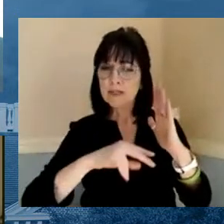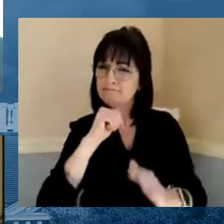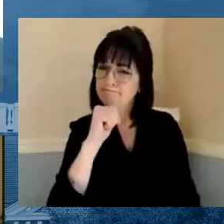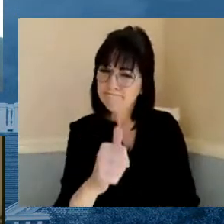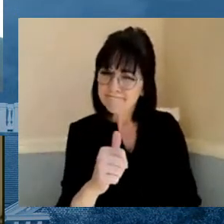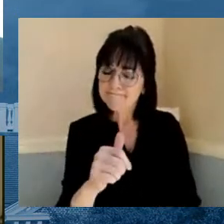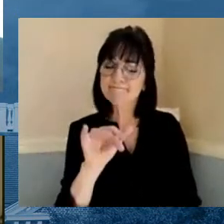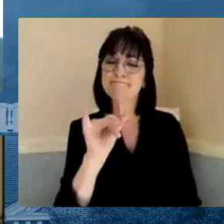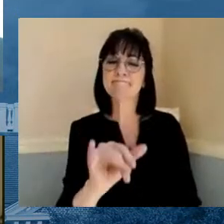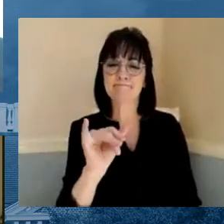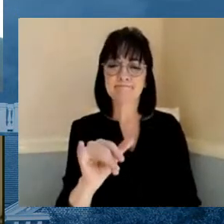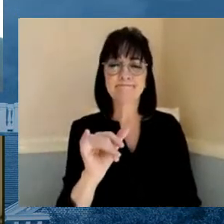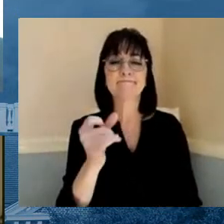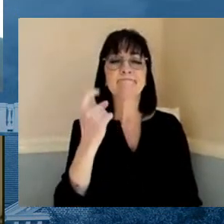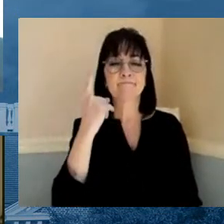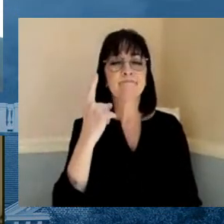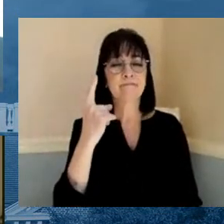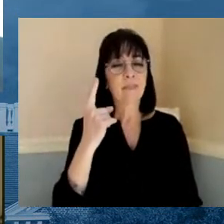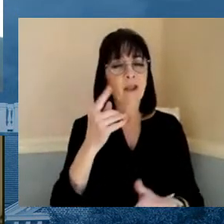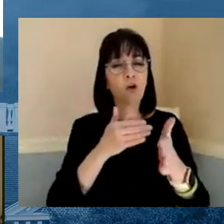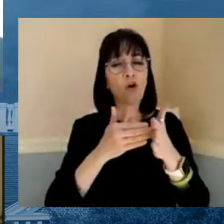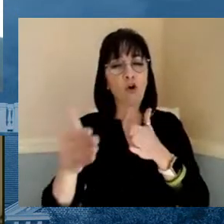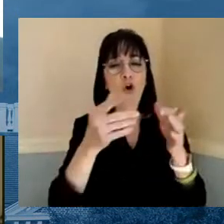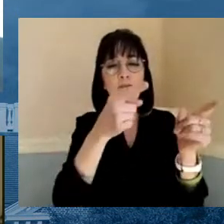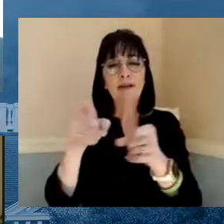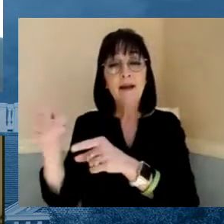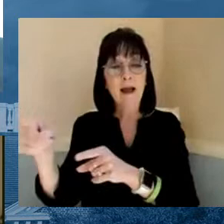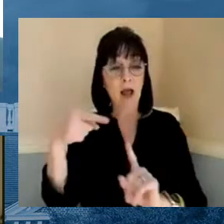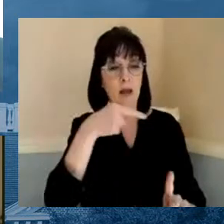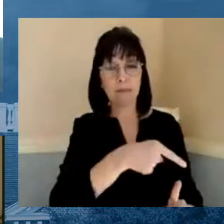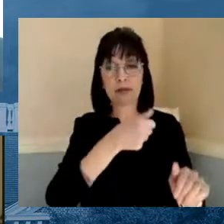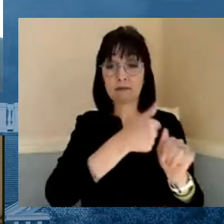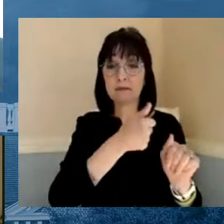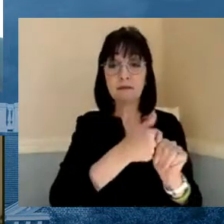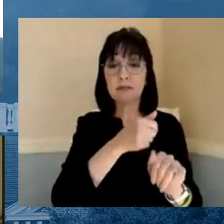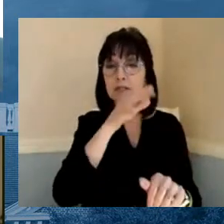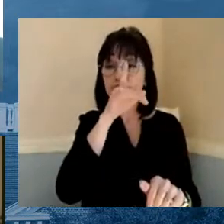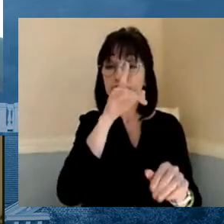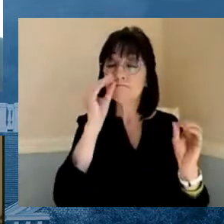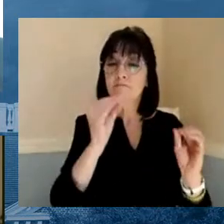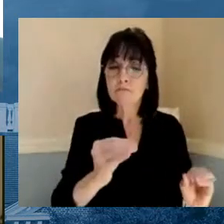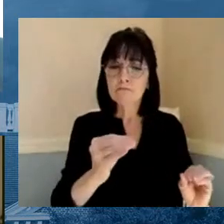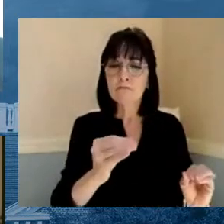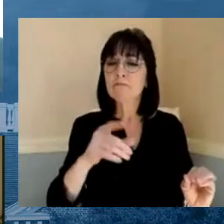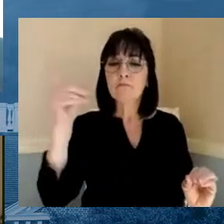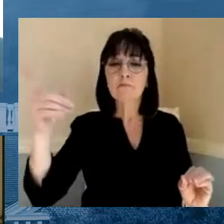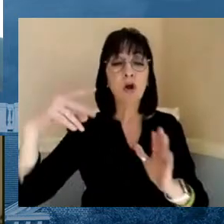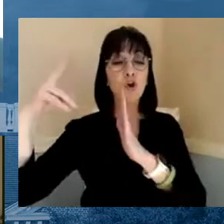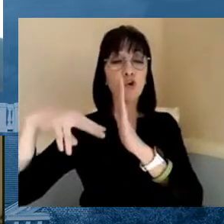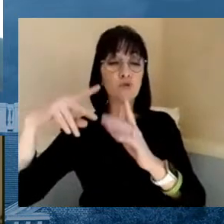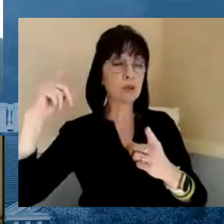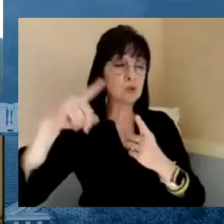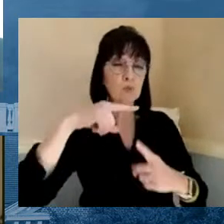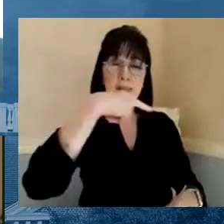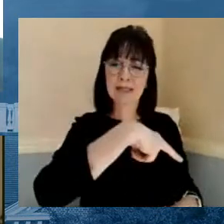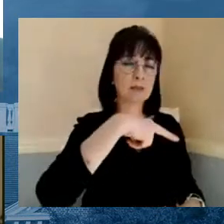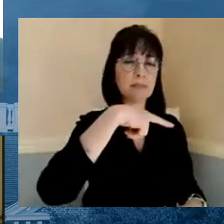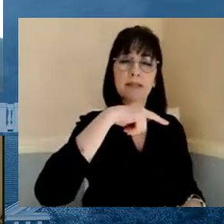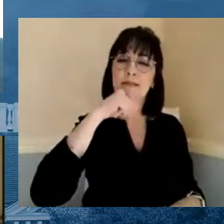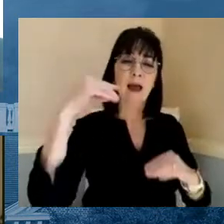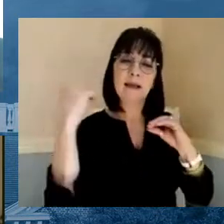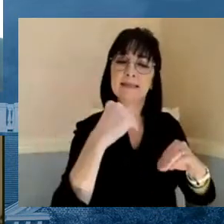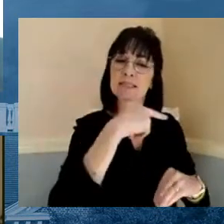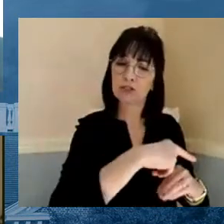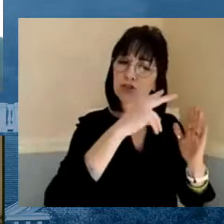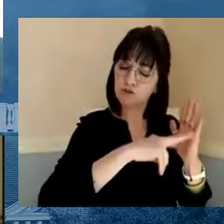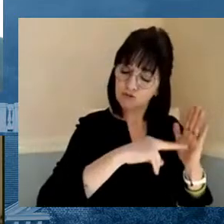rather than be taught to read independently. When we spoke to school about this, they listened, acknowledged that Adrian should be taught